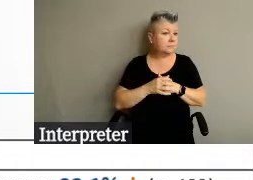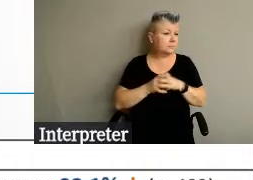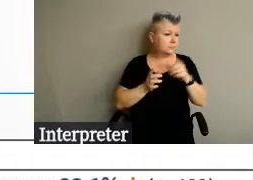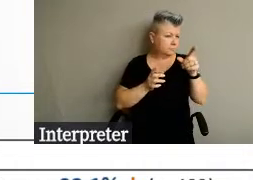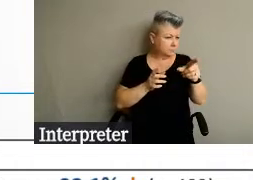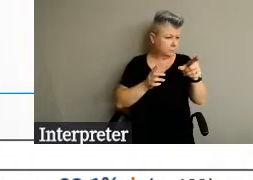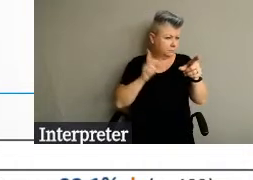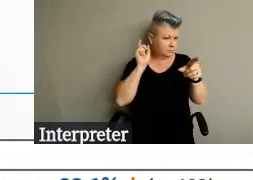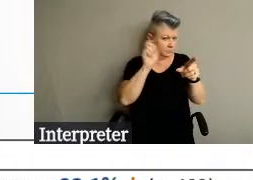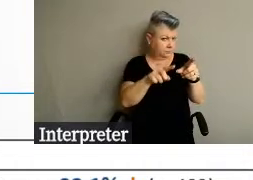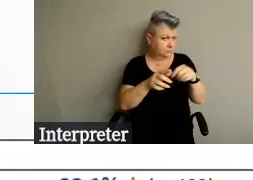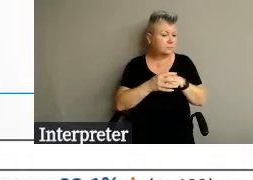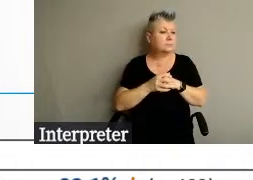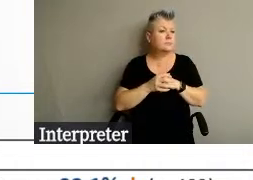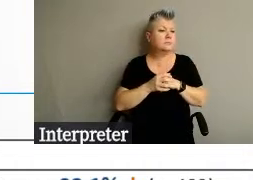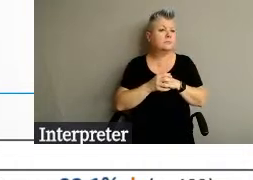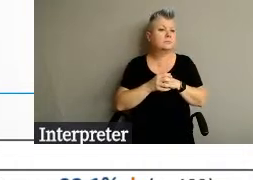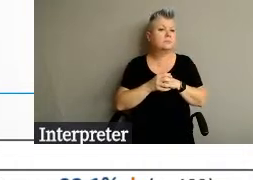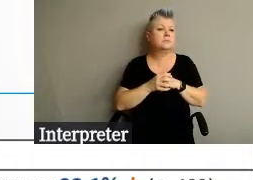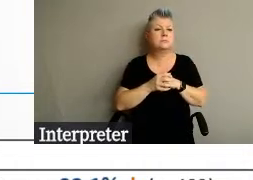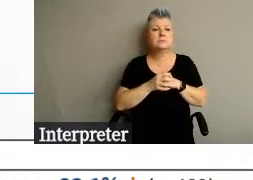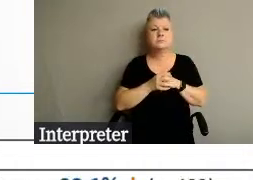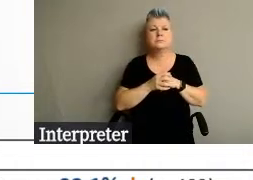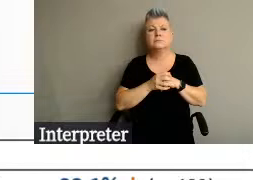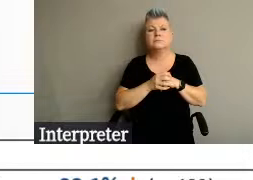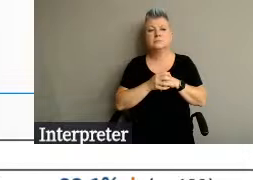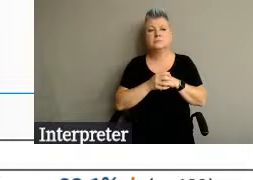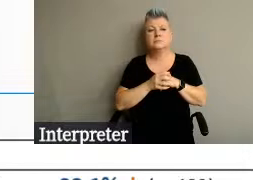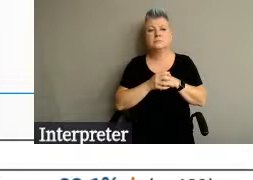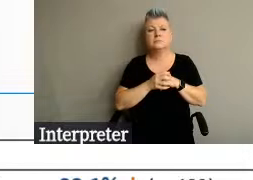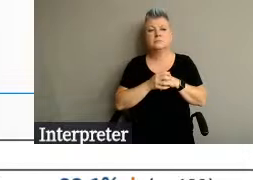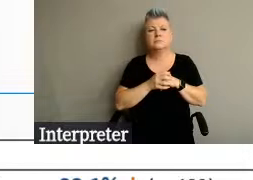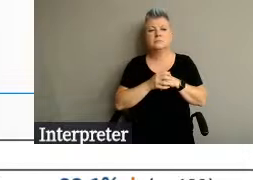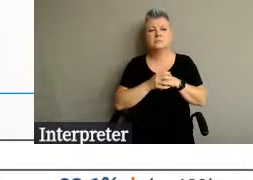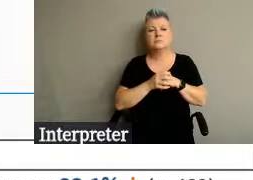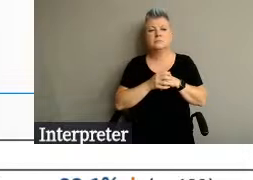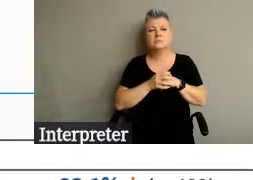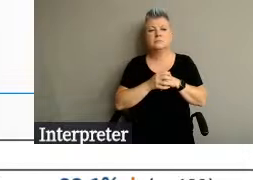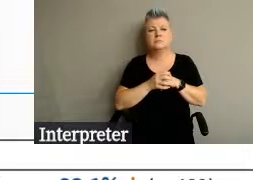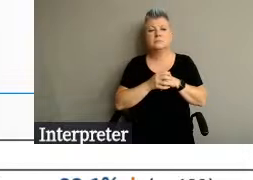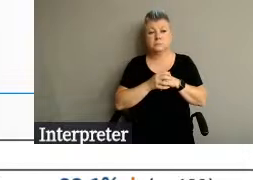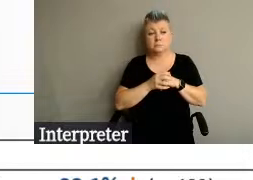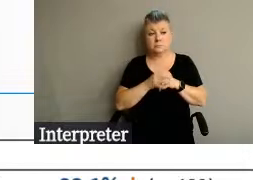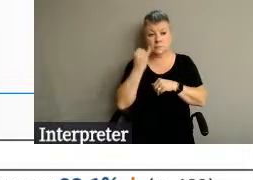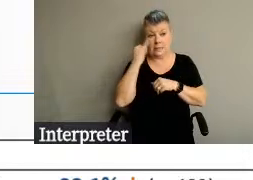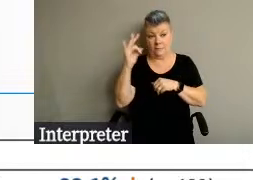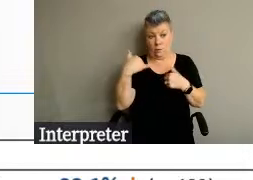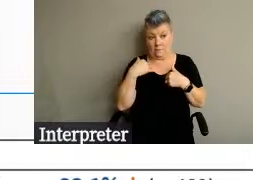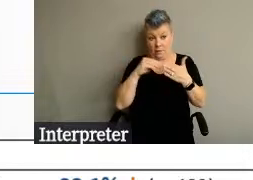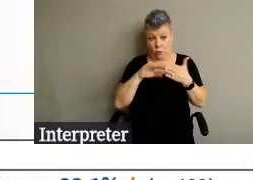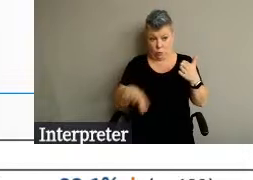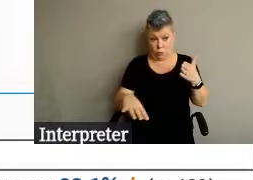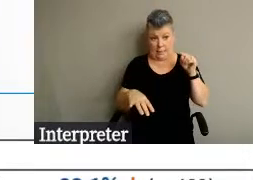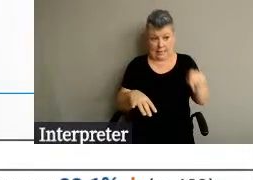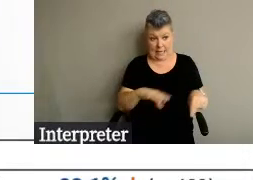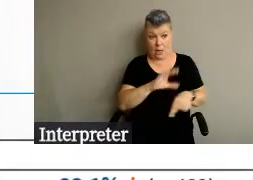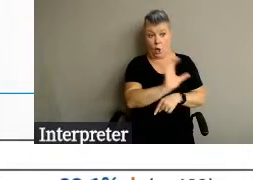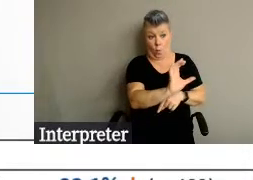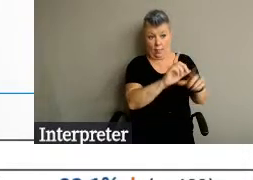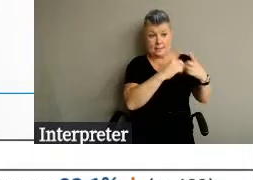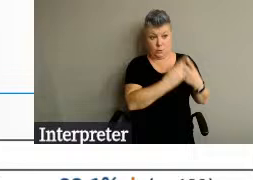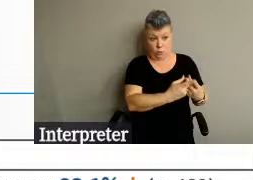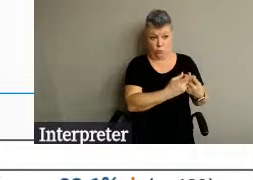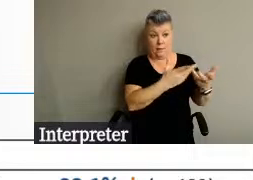So go ahead. A clarifying question, to follow along on this. Also, we have a kid in the coalition district who has an